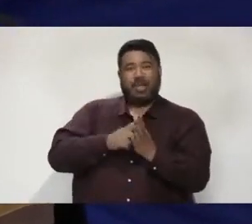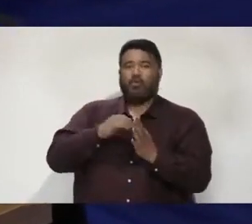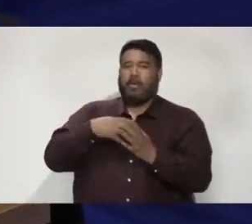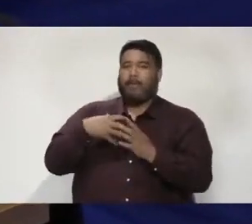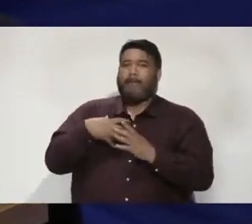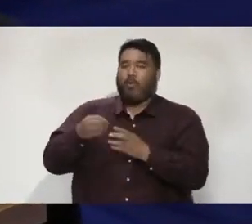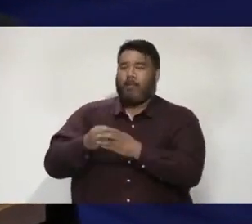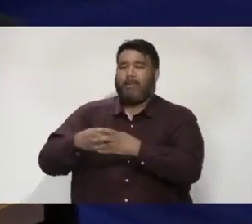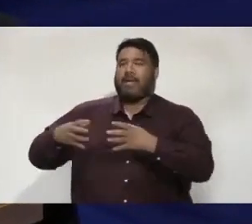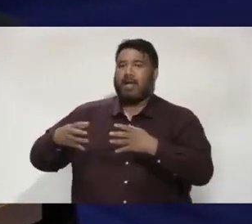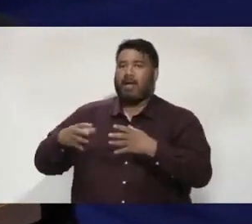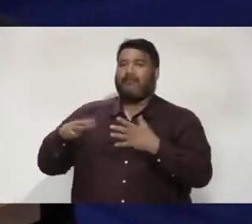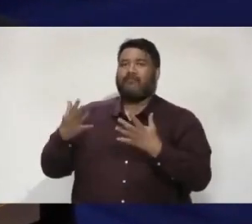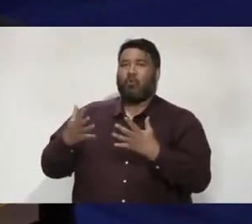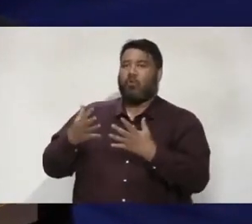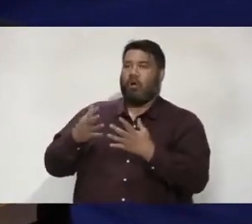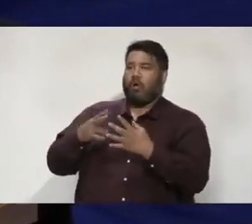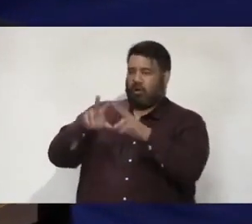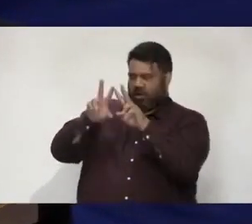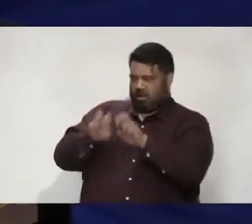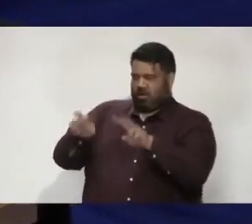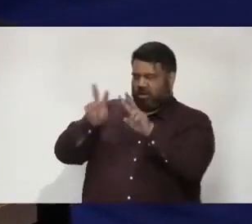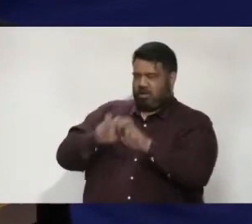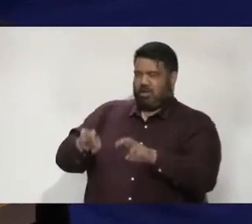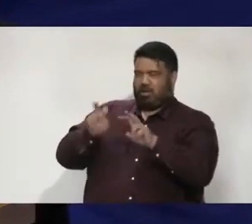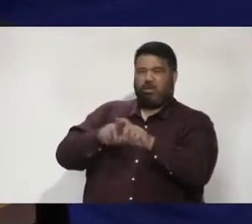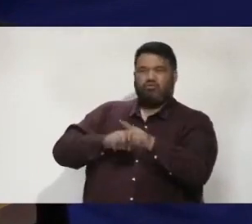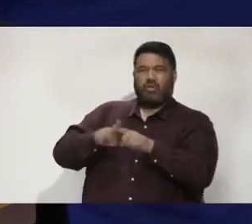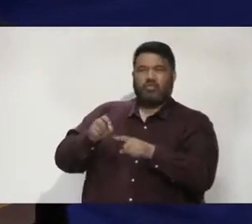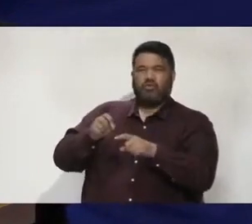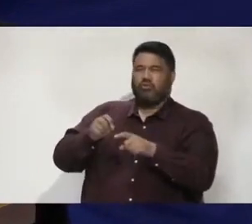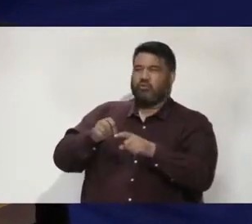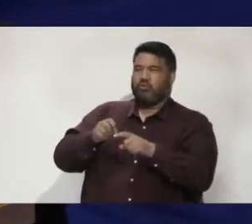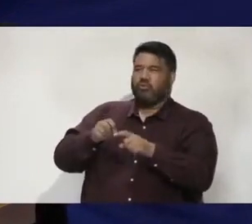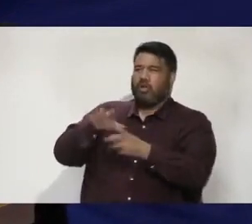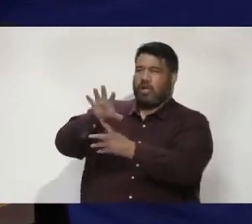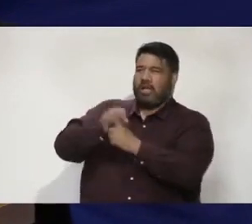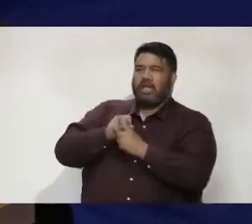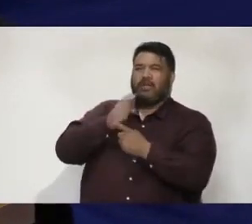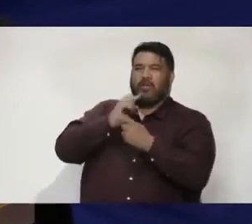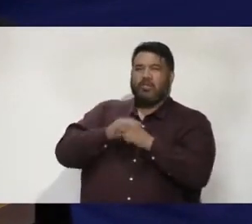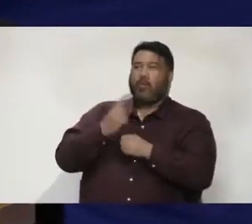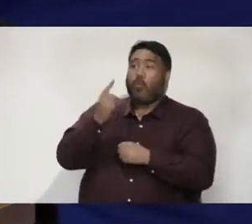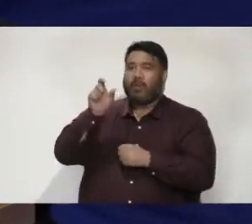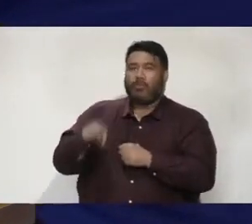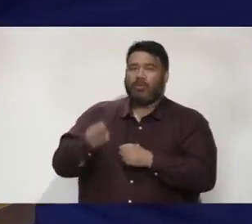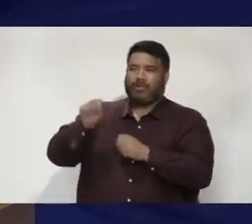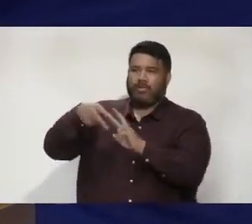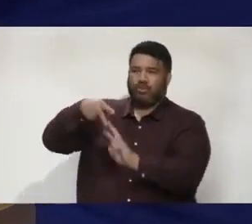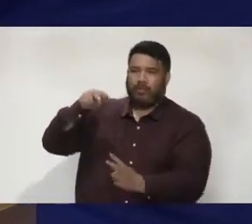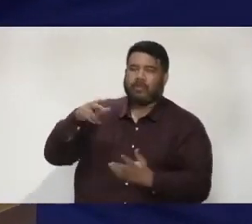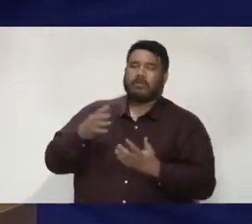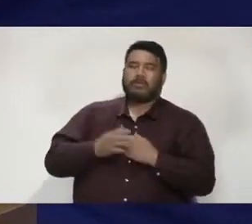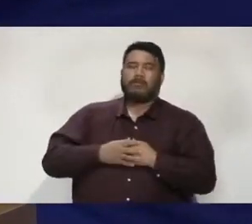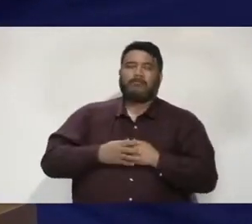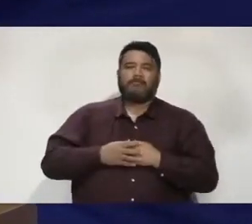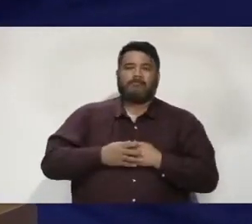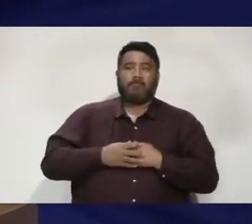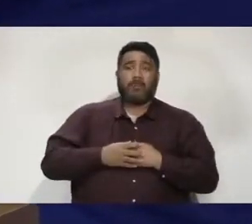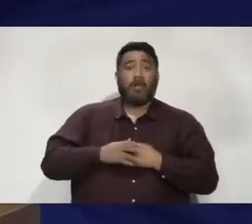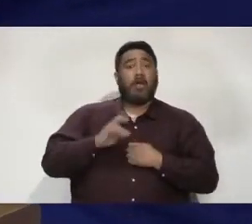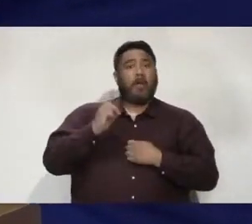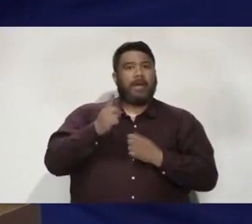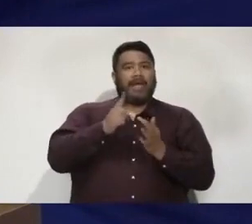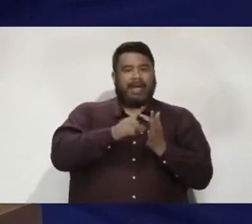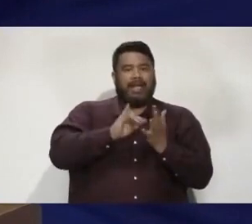the sequencing. So not each and every sample has been able to be completed, but where they have been, we've certainly been going back, and ESR have been doing a